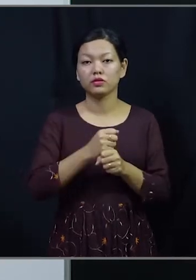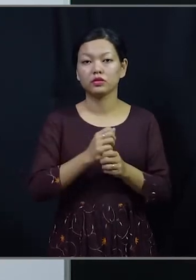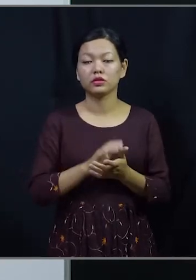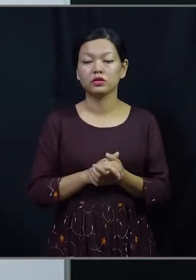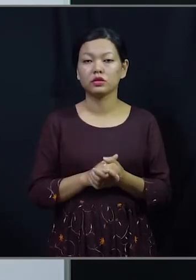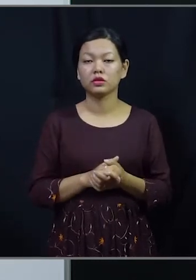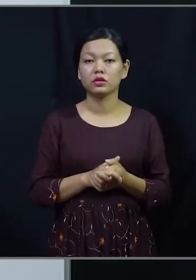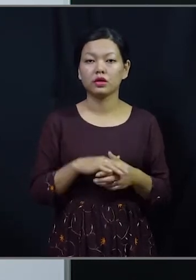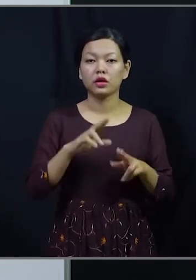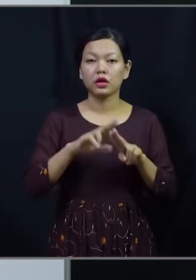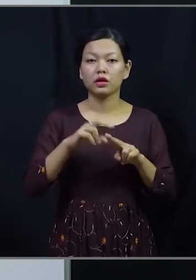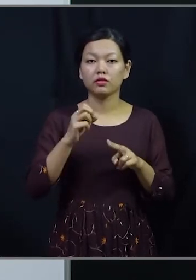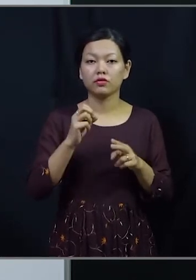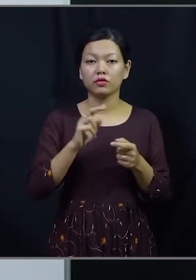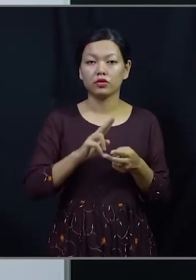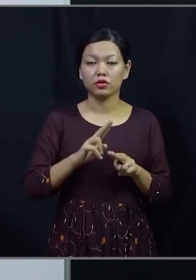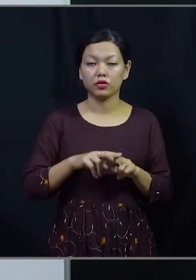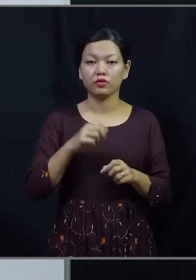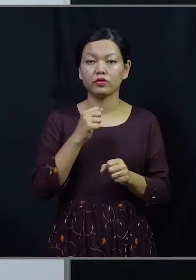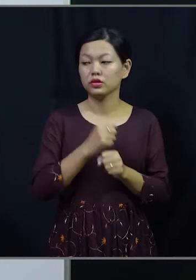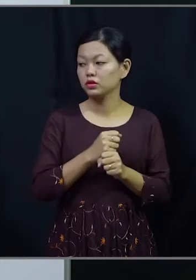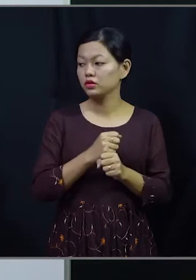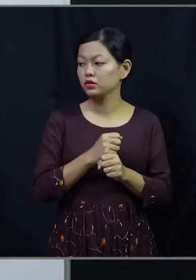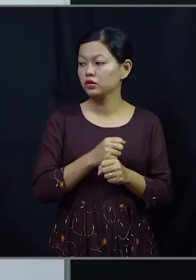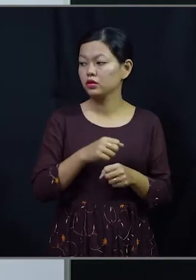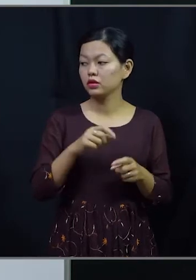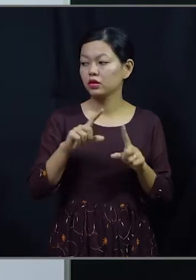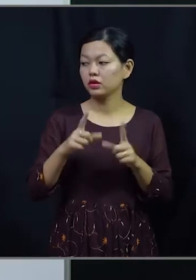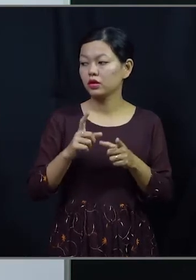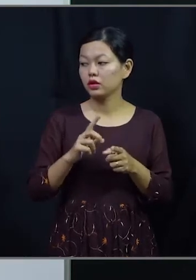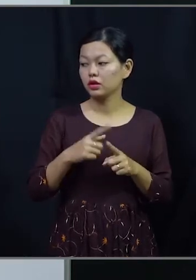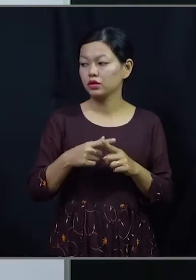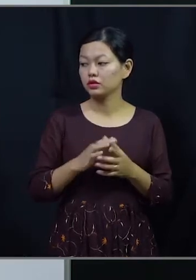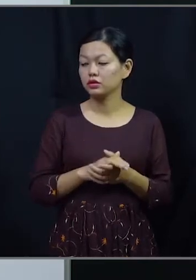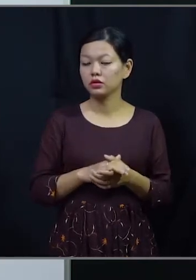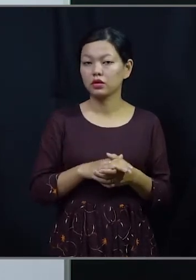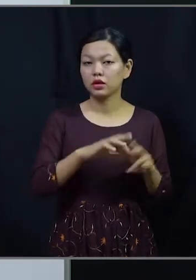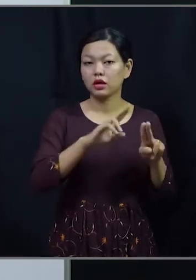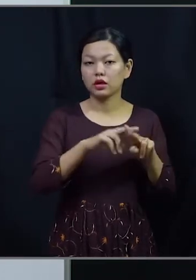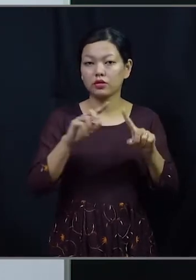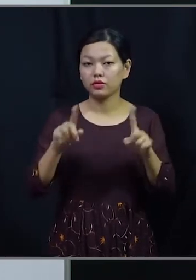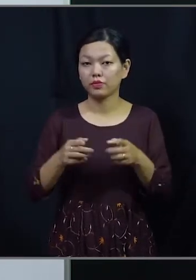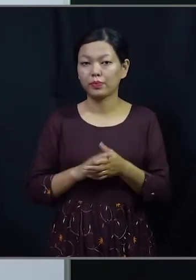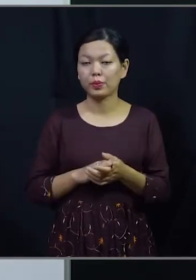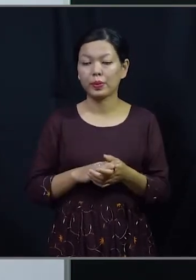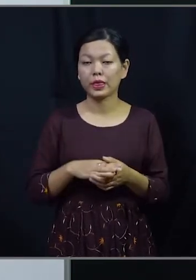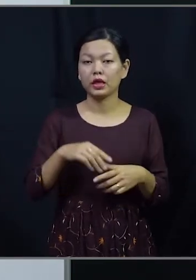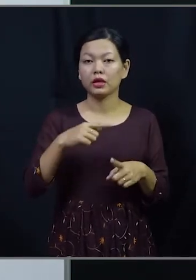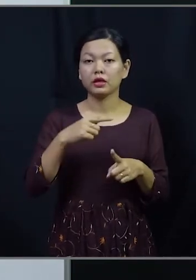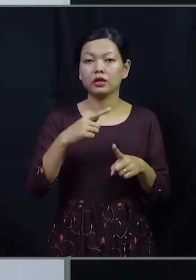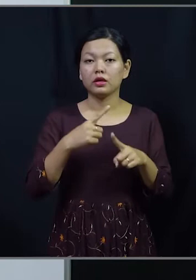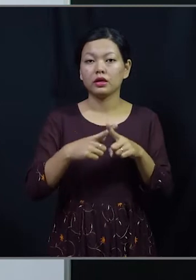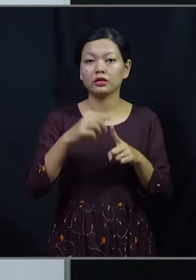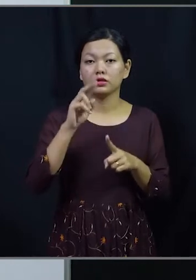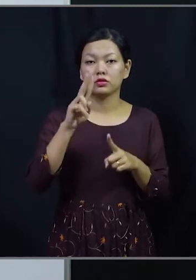gx is f of g of x. So that is f of g of x is x squared plus 4.